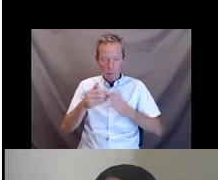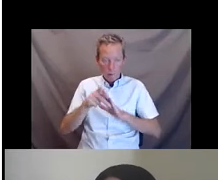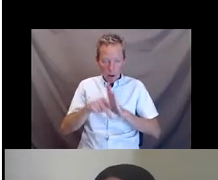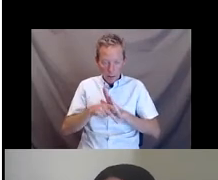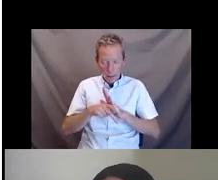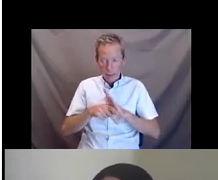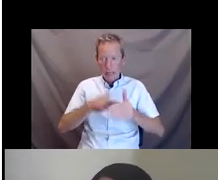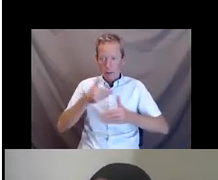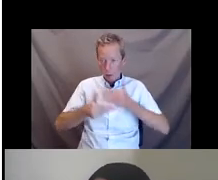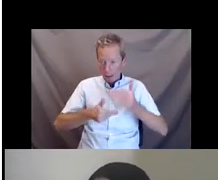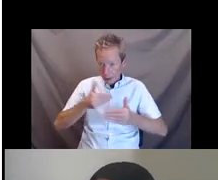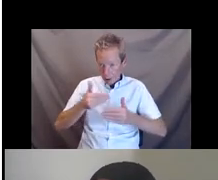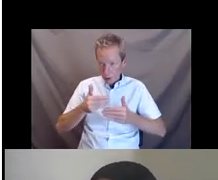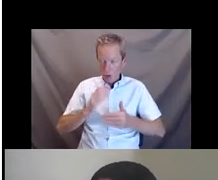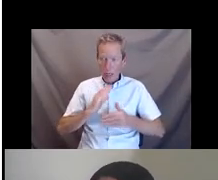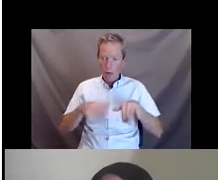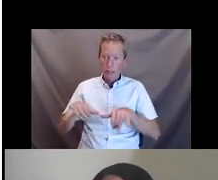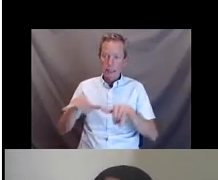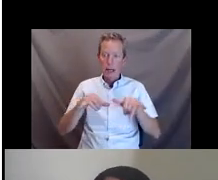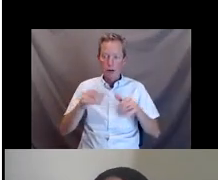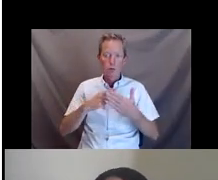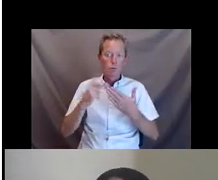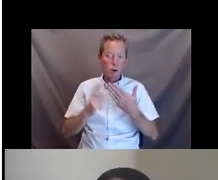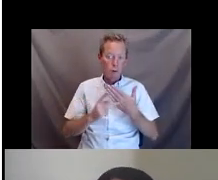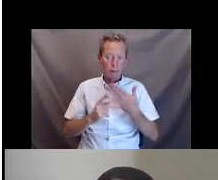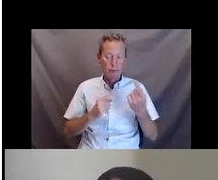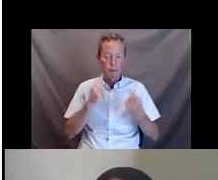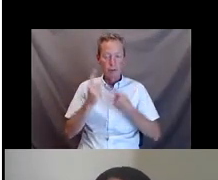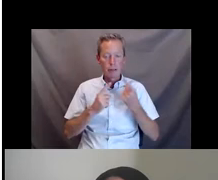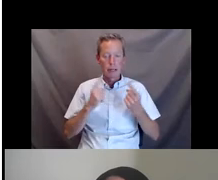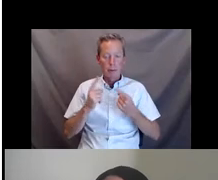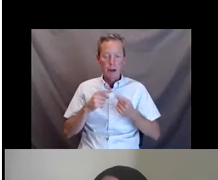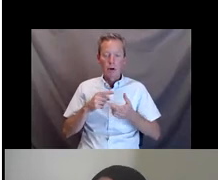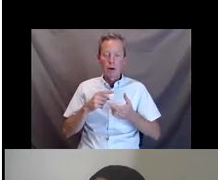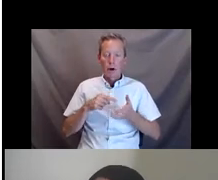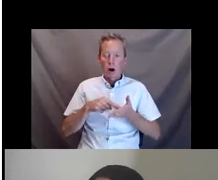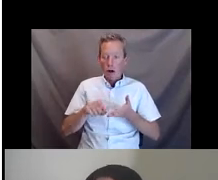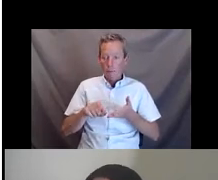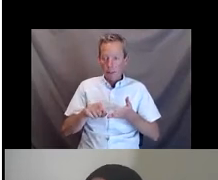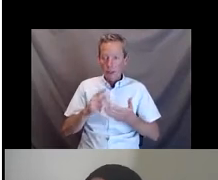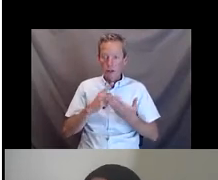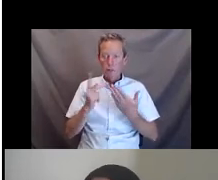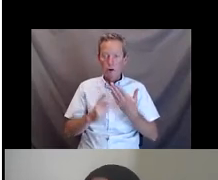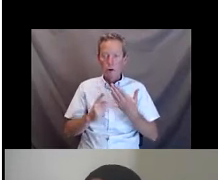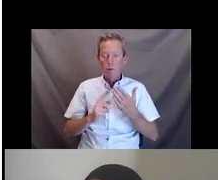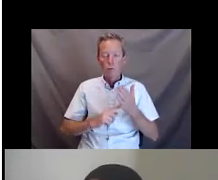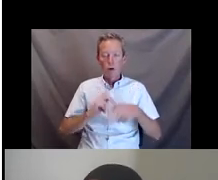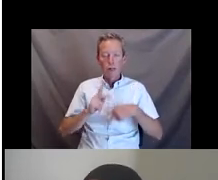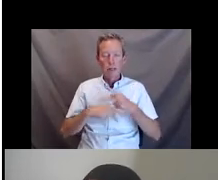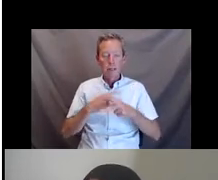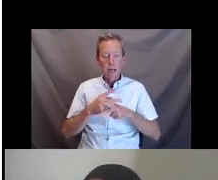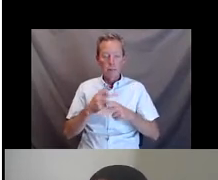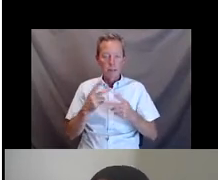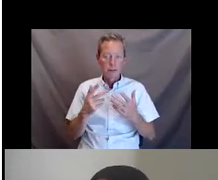our procedures, our standard programs. So when you think about our compensation program, what are the types of main